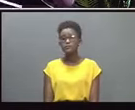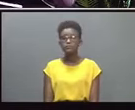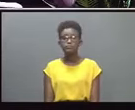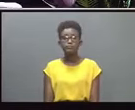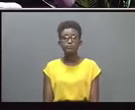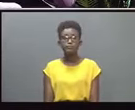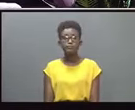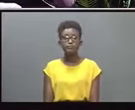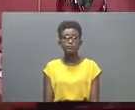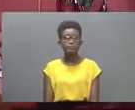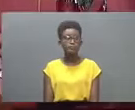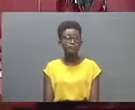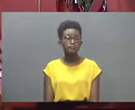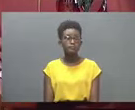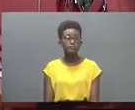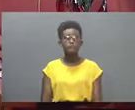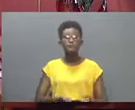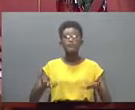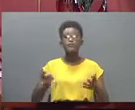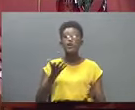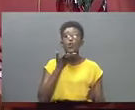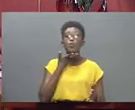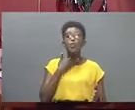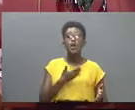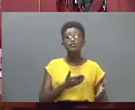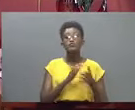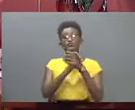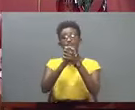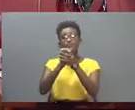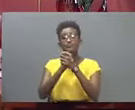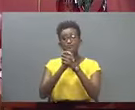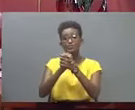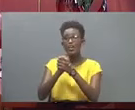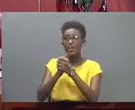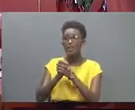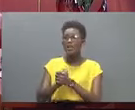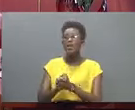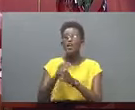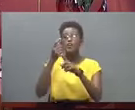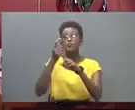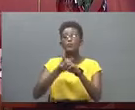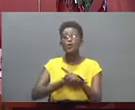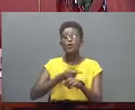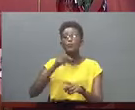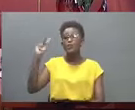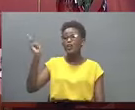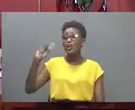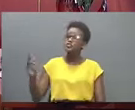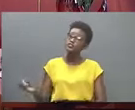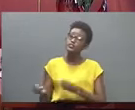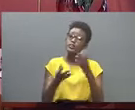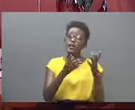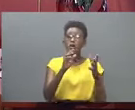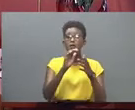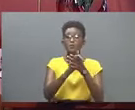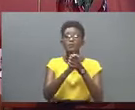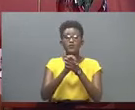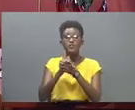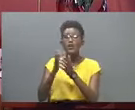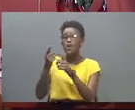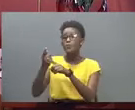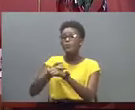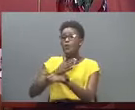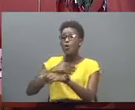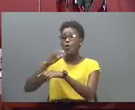Churches. I want to bring greetings from the wonderful country of Kenya and from our ministry, Christian